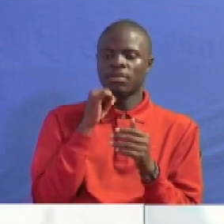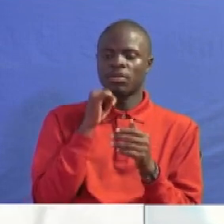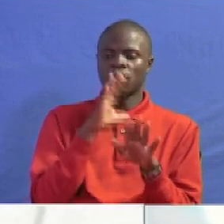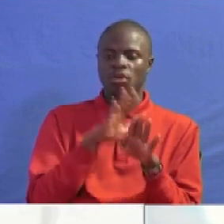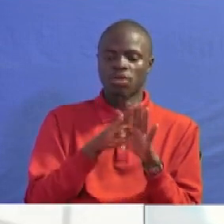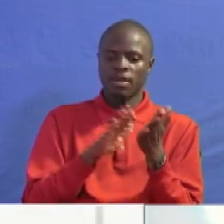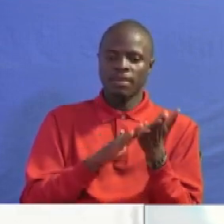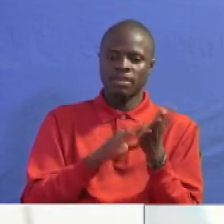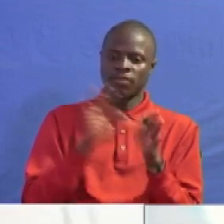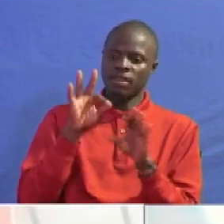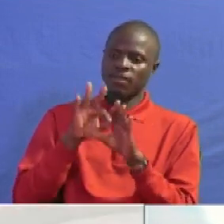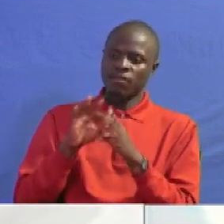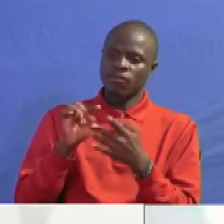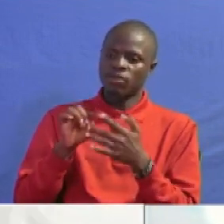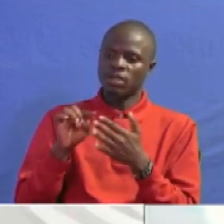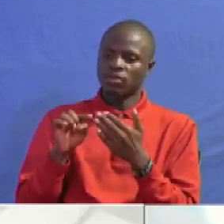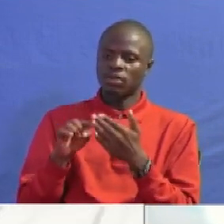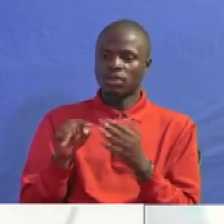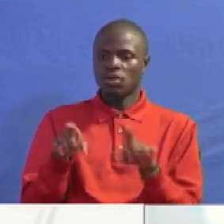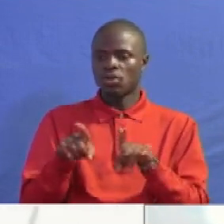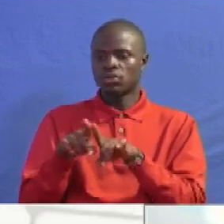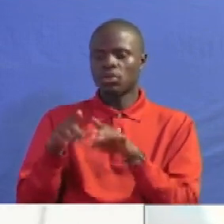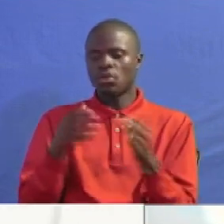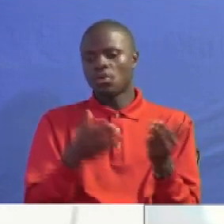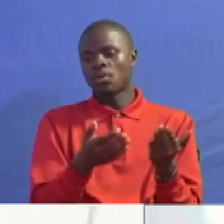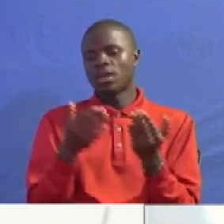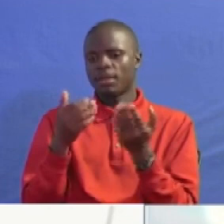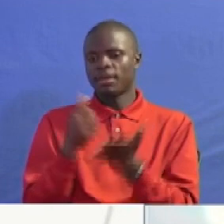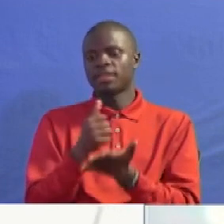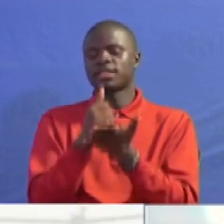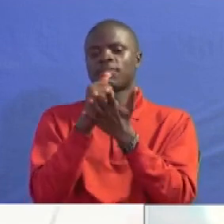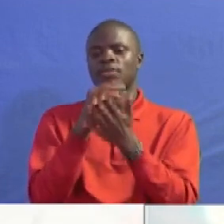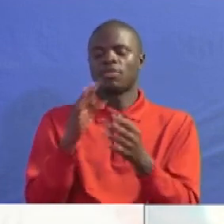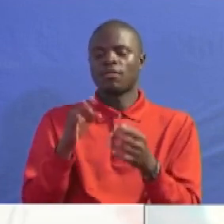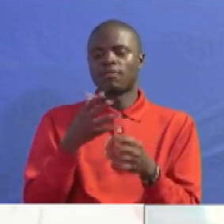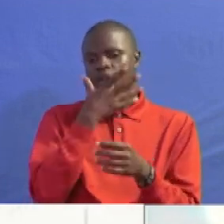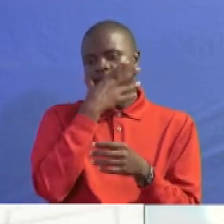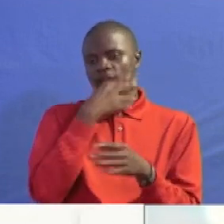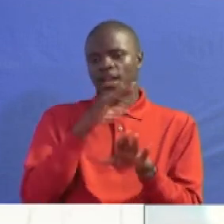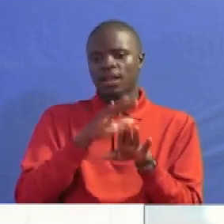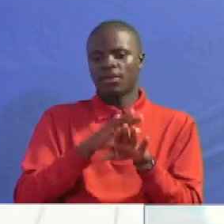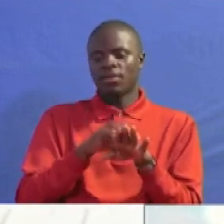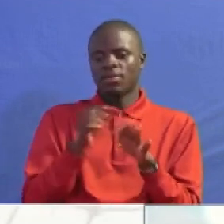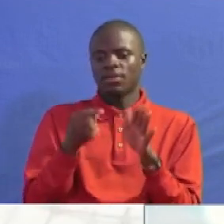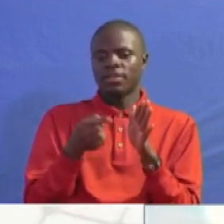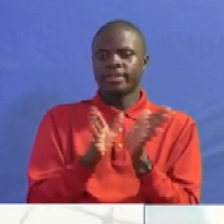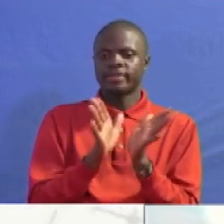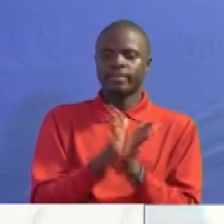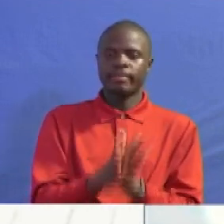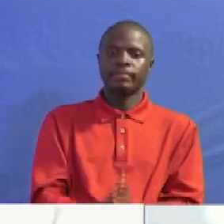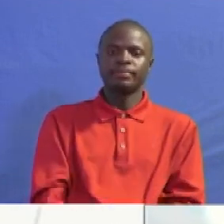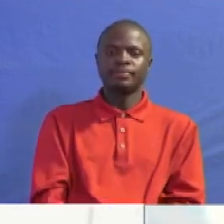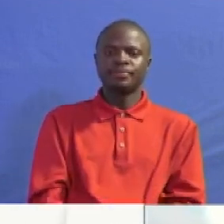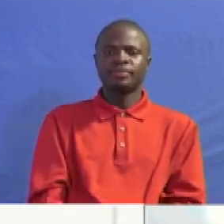of voter count, also welcoming the support of Azimio leader Raila Odinga for his formula yesterday.